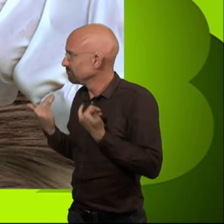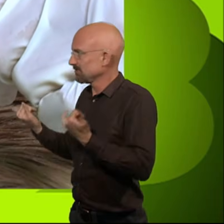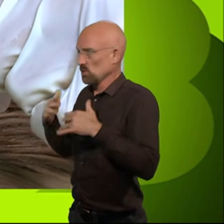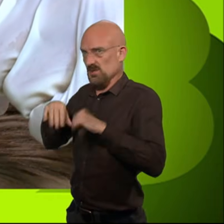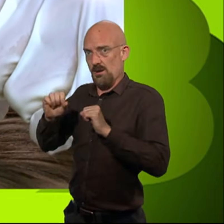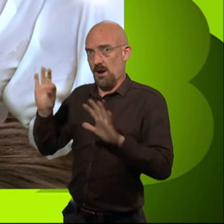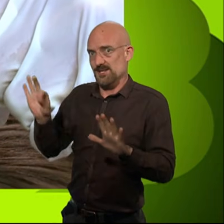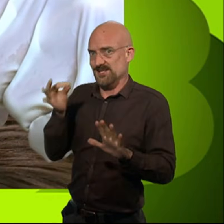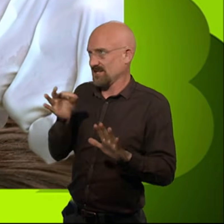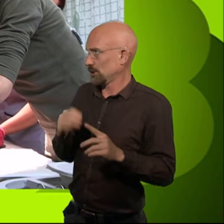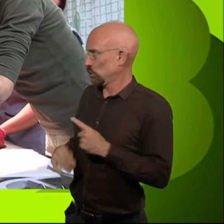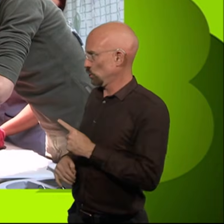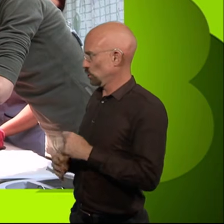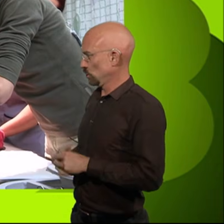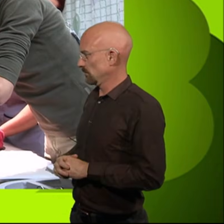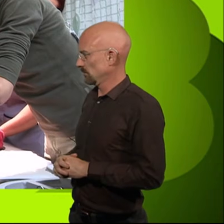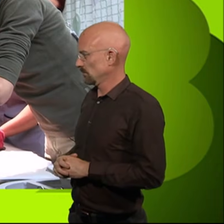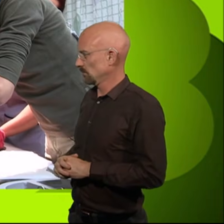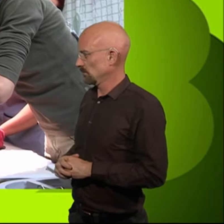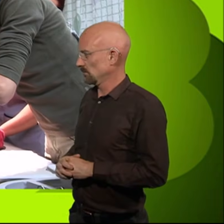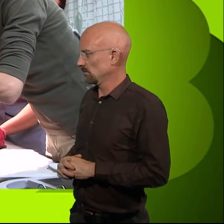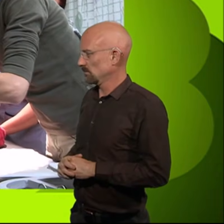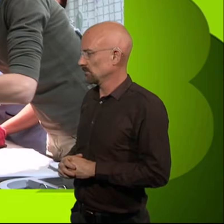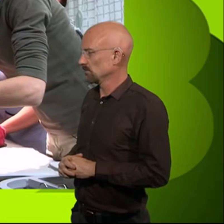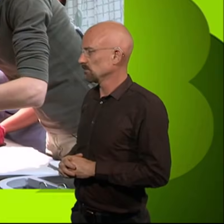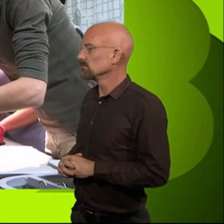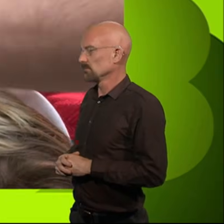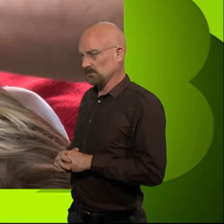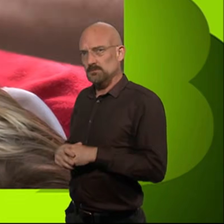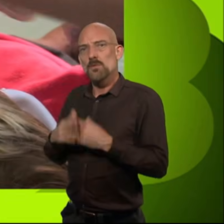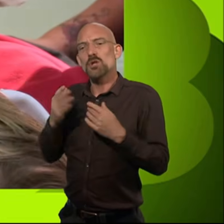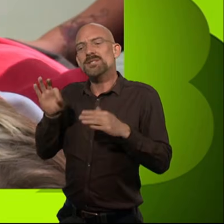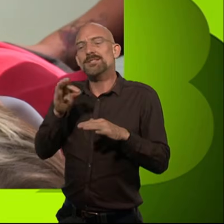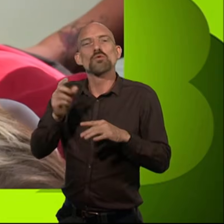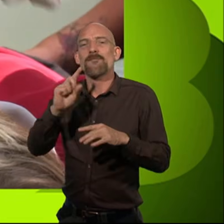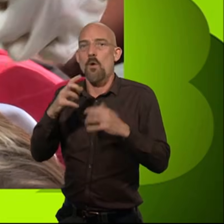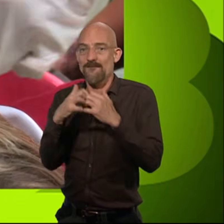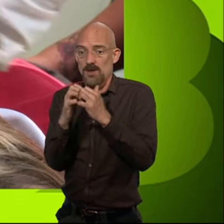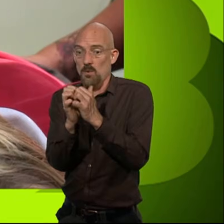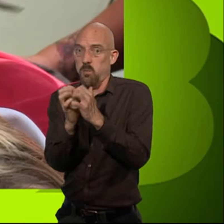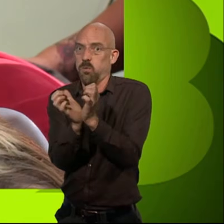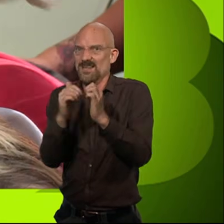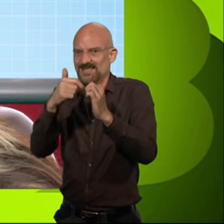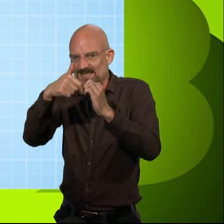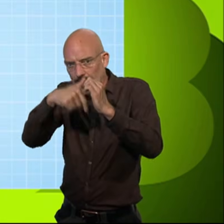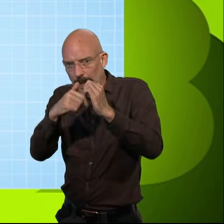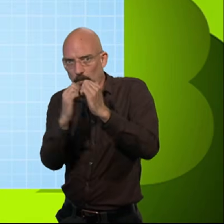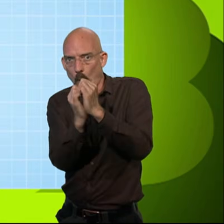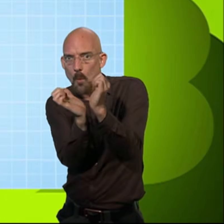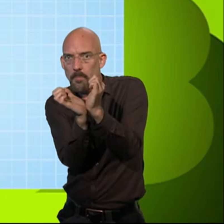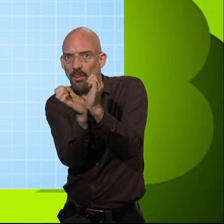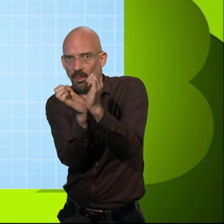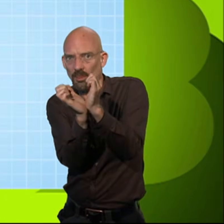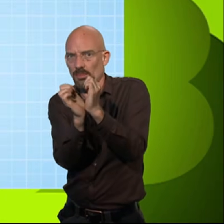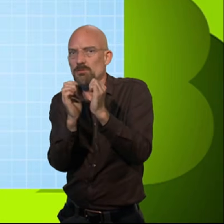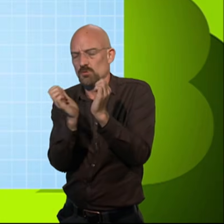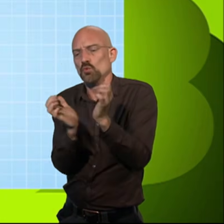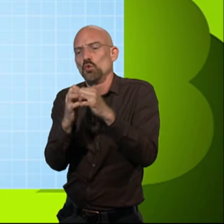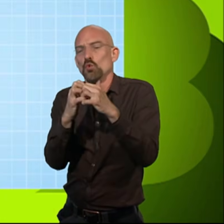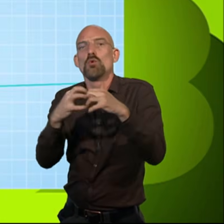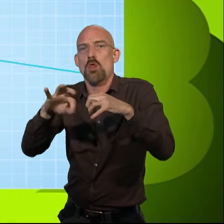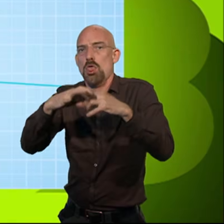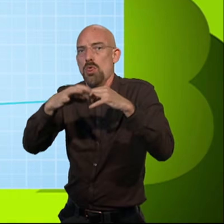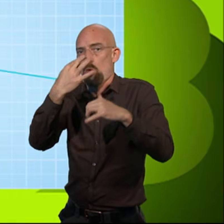Stitches are only used when a wound is really deep. They join the sides of the cut together to help it heal. In